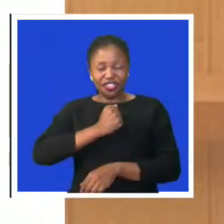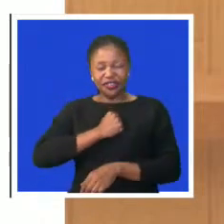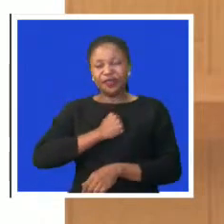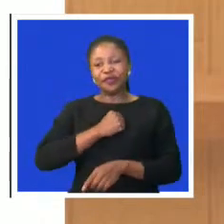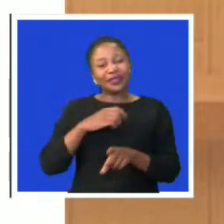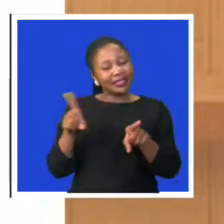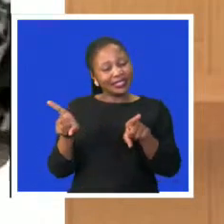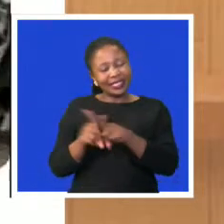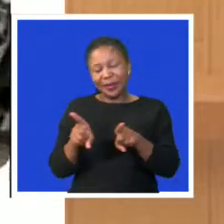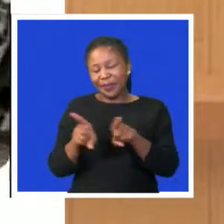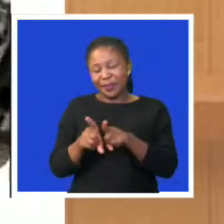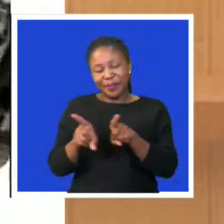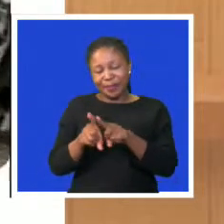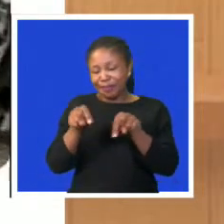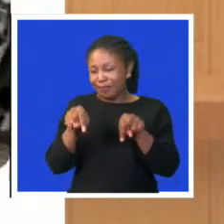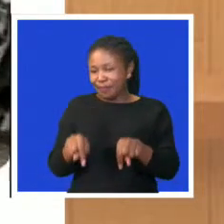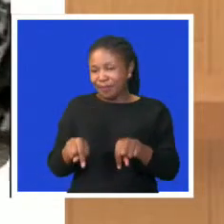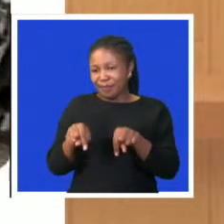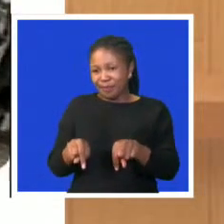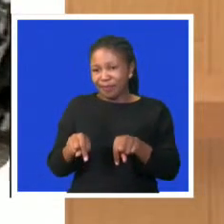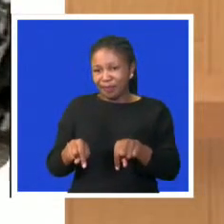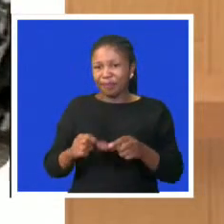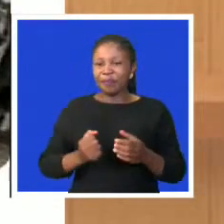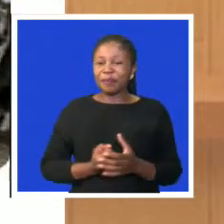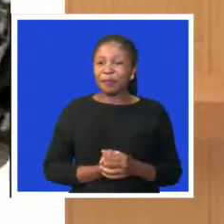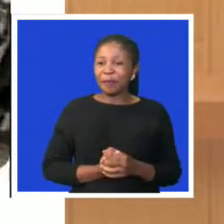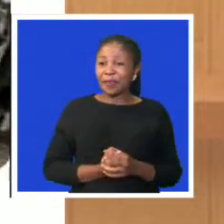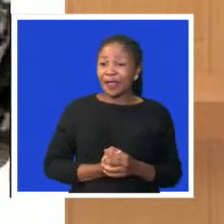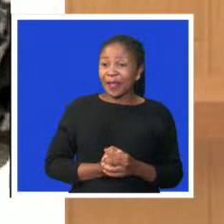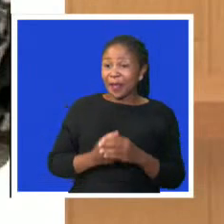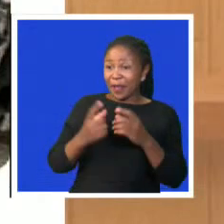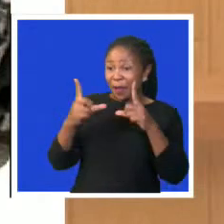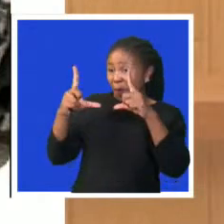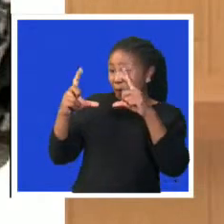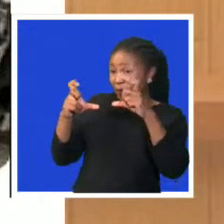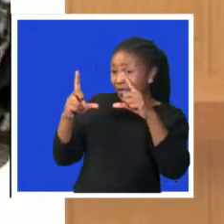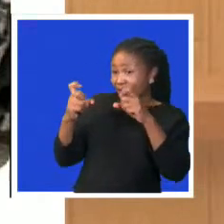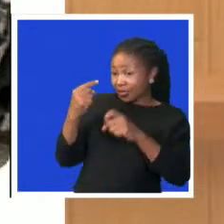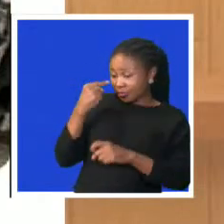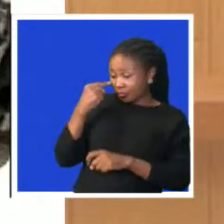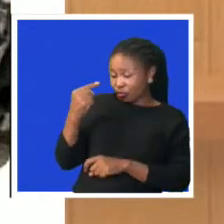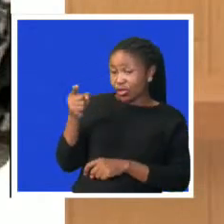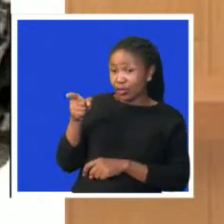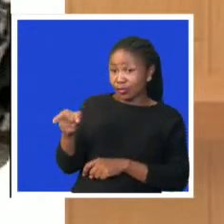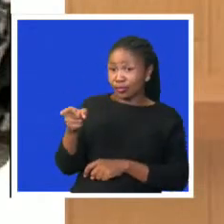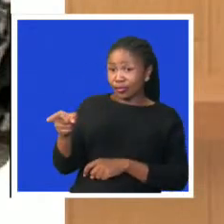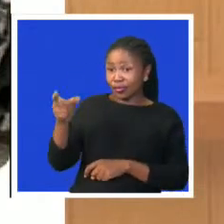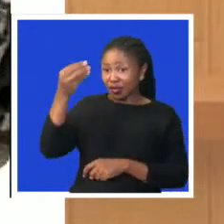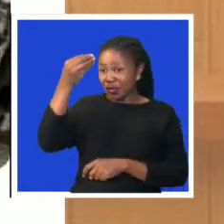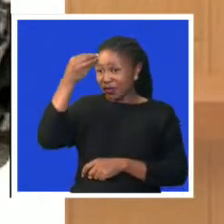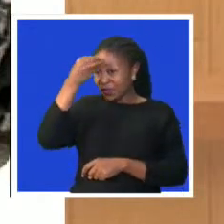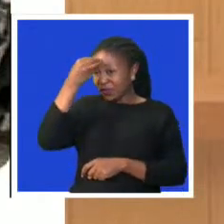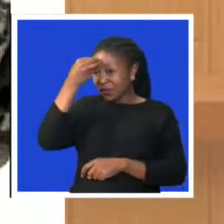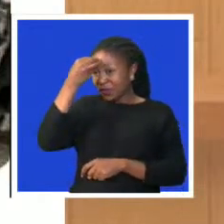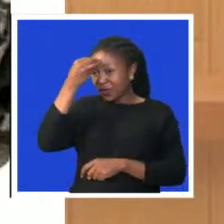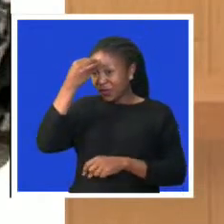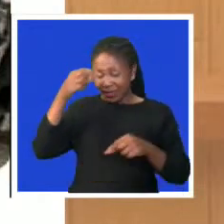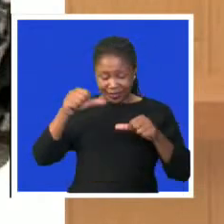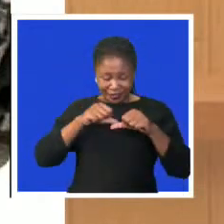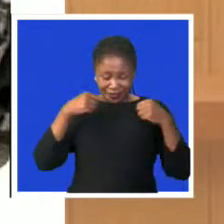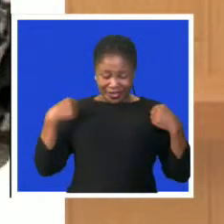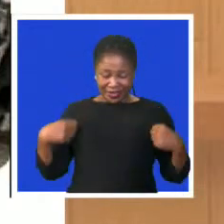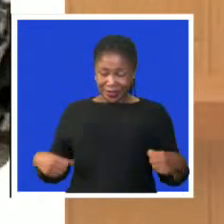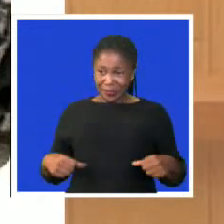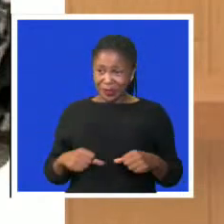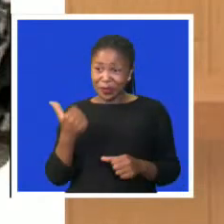to the Pharisees there. Let us look at the picture. As you can see, they are nicely